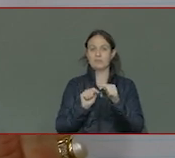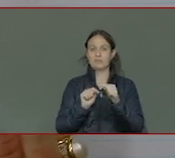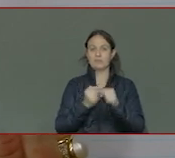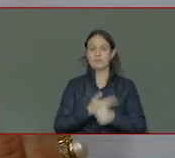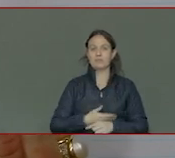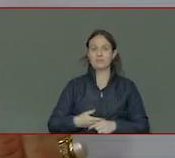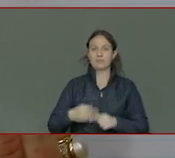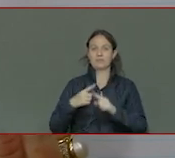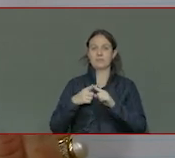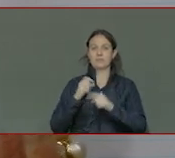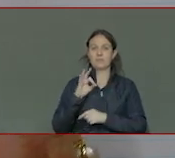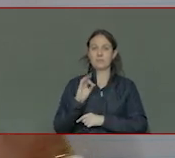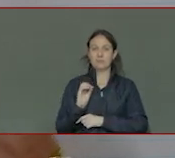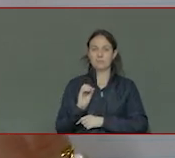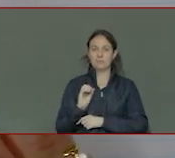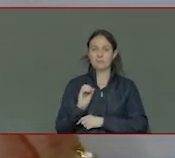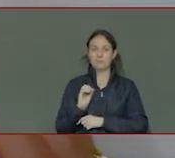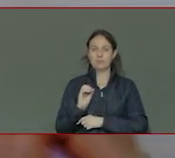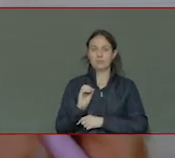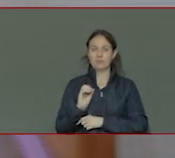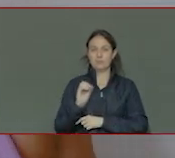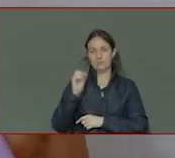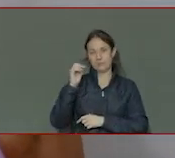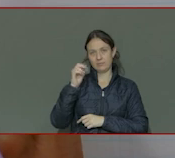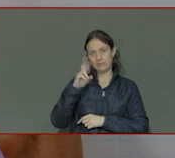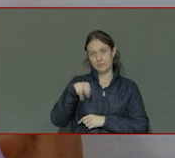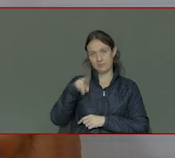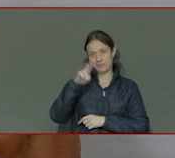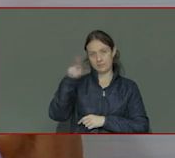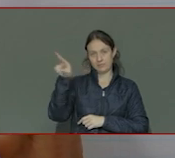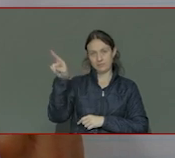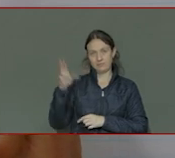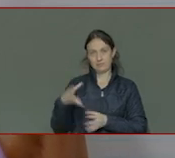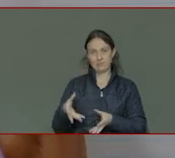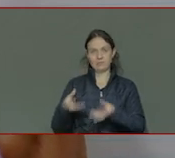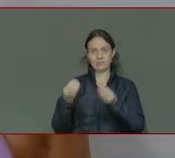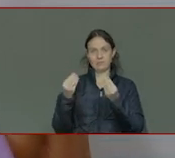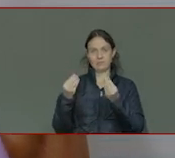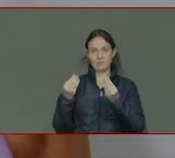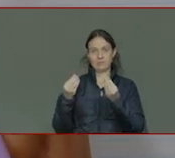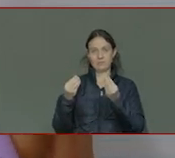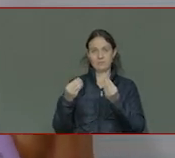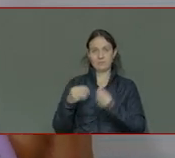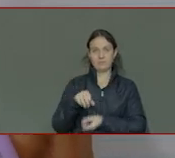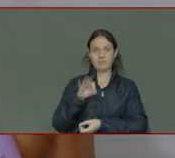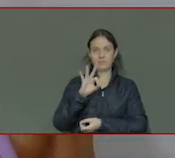times 30 and get the square root of the answer. I get